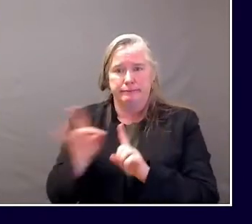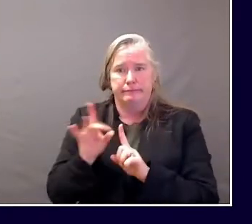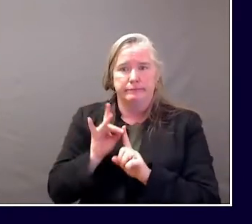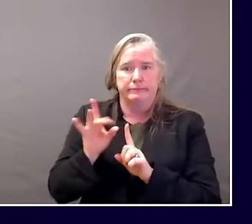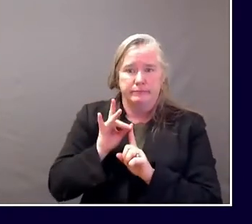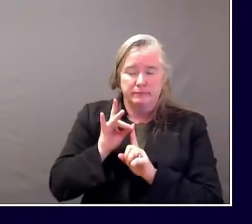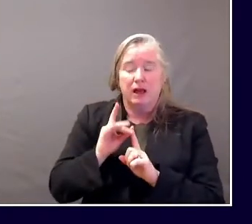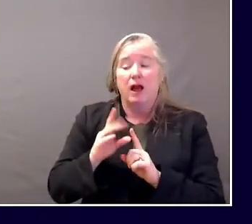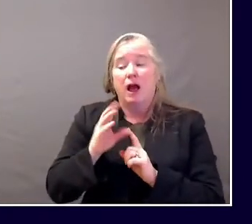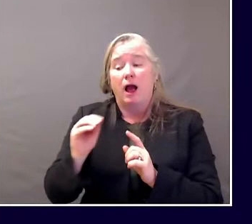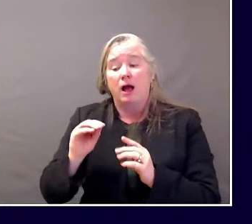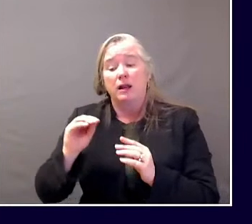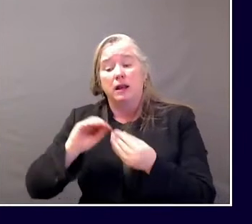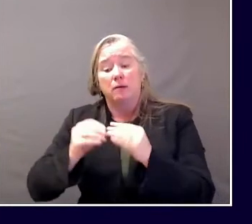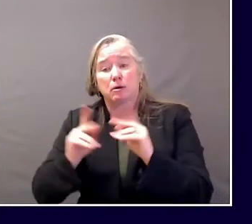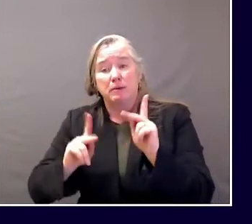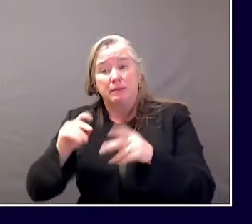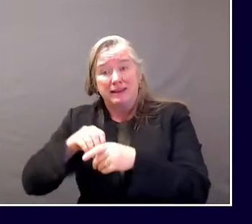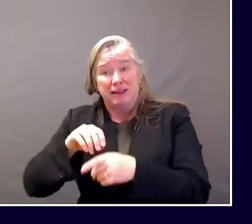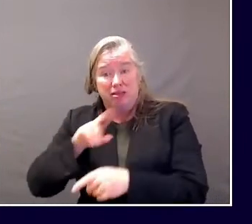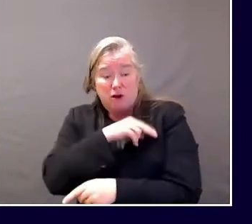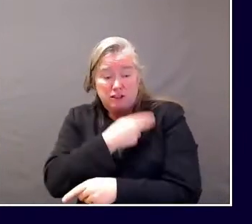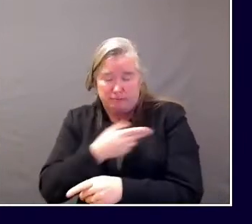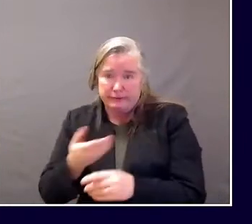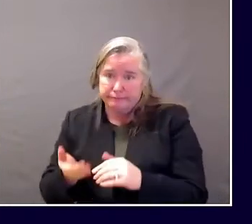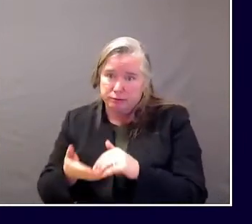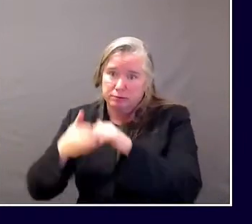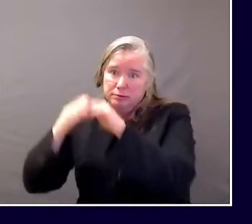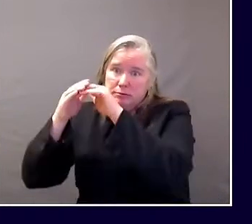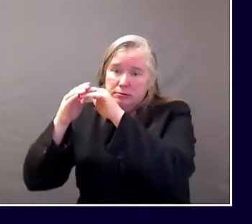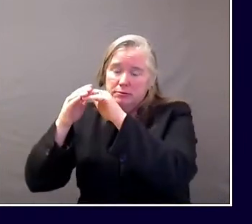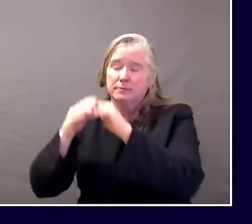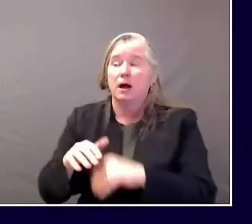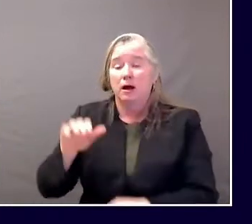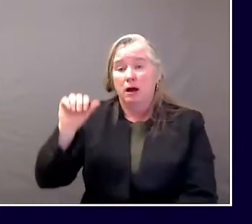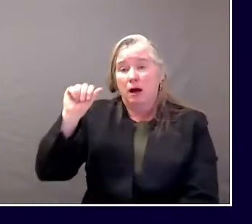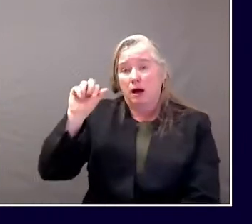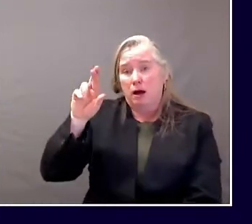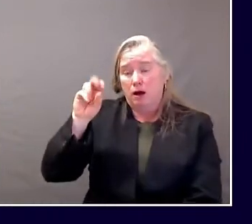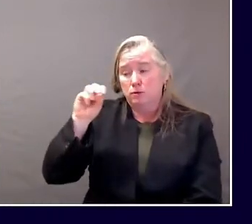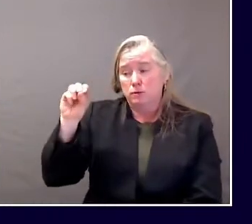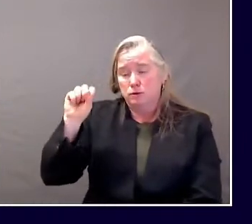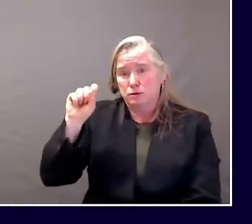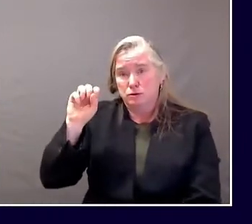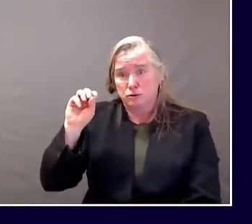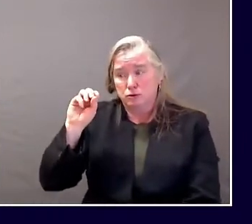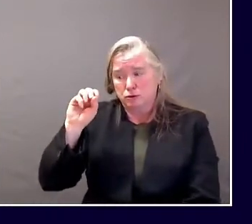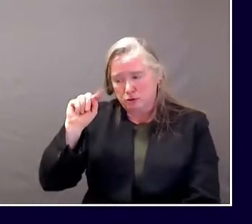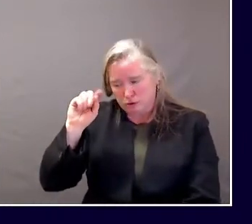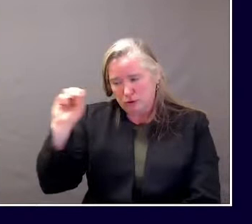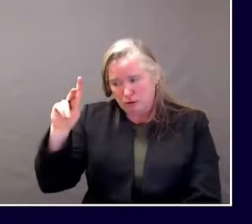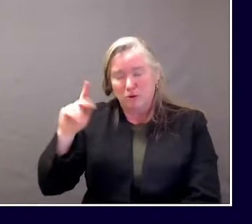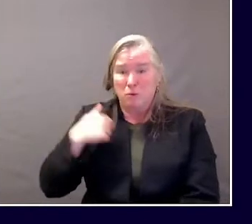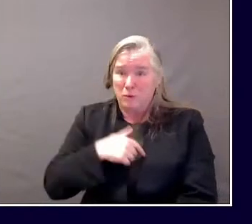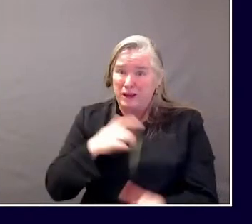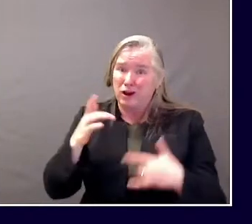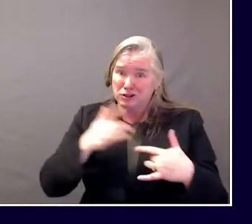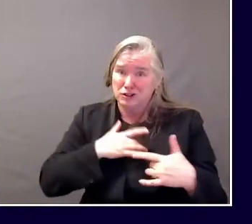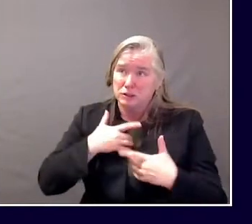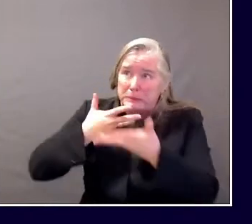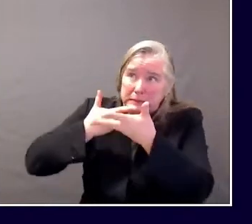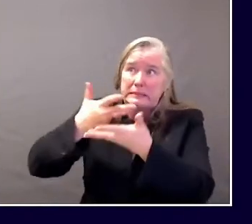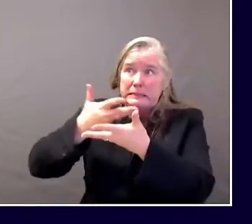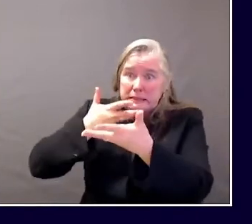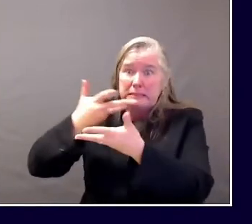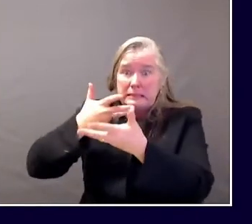hospitalizations. We're concerned about Aroostook County. That's the bottom line. We are working particularly closely with those facilities. One of